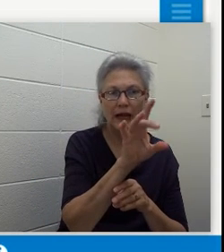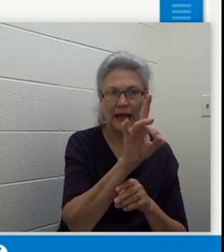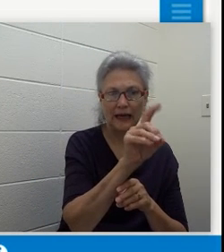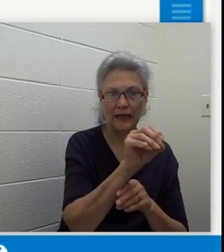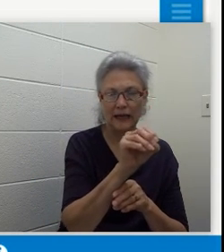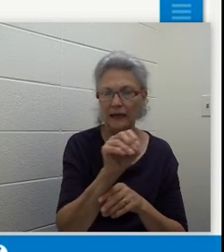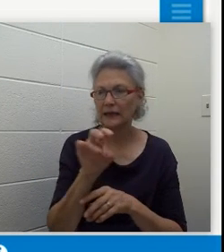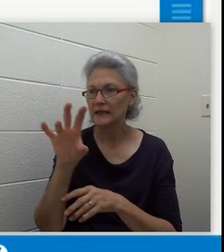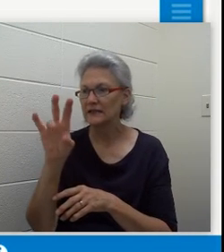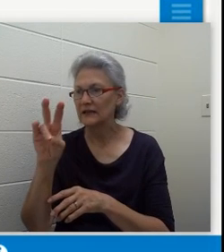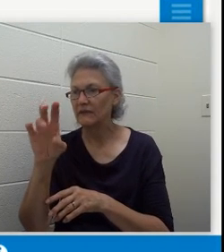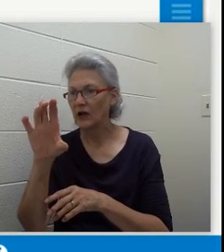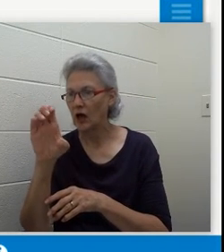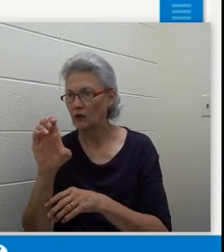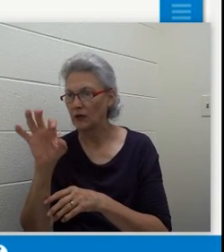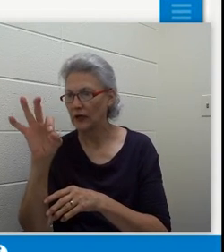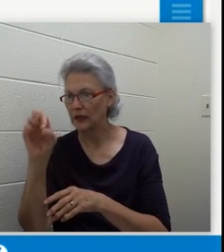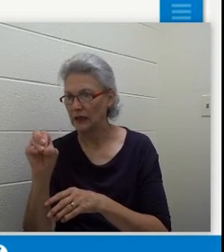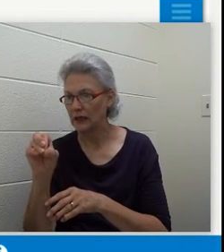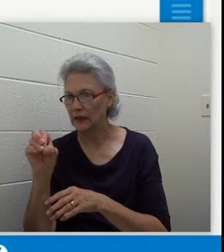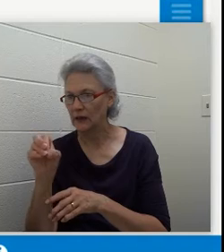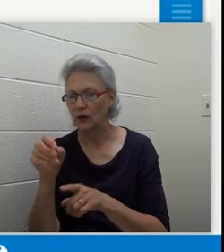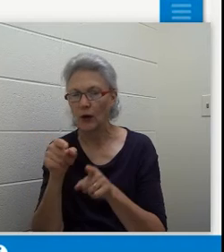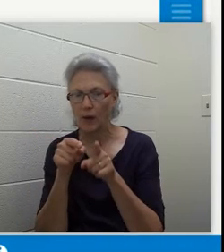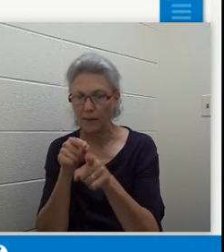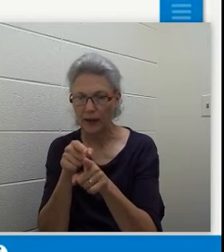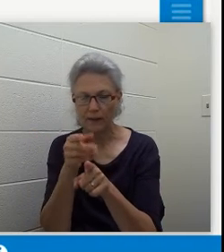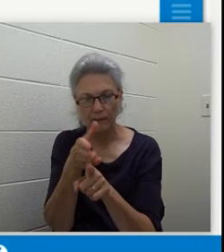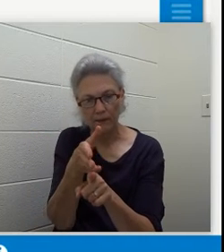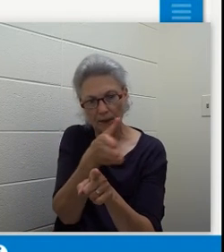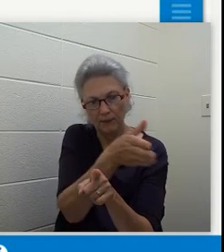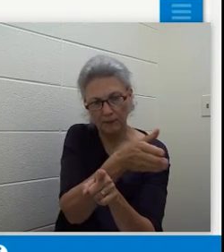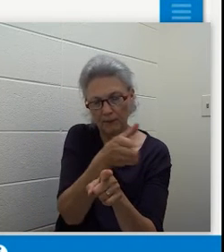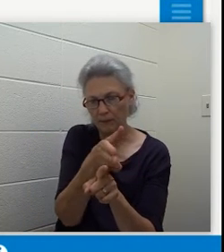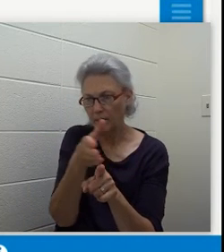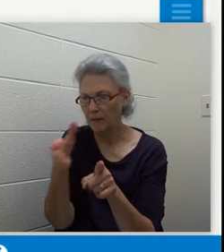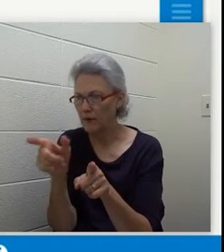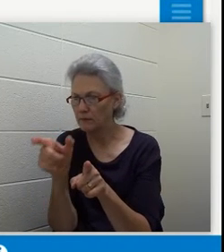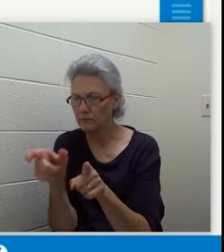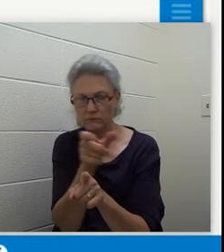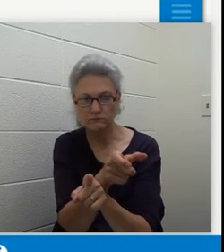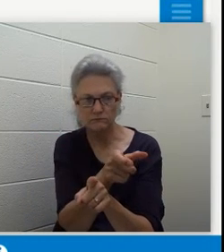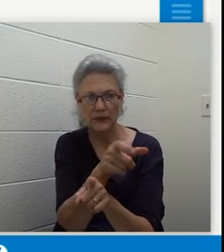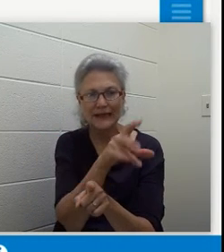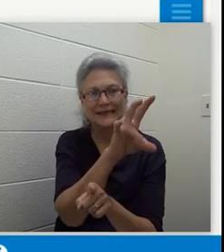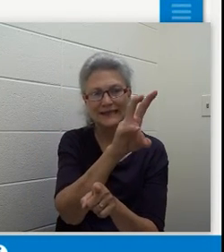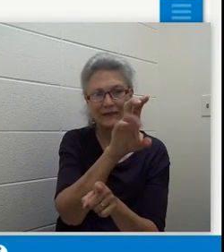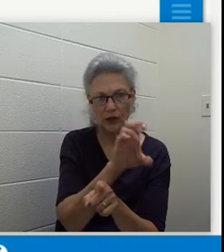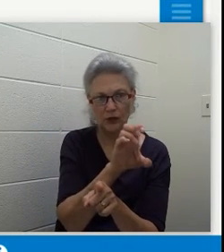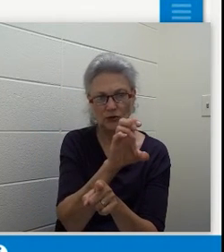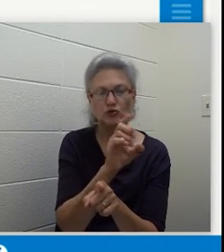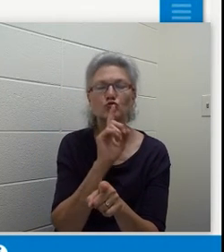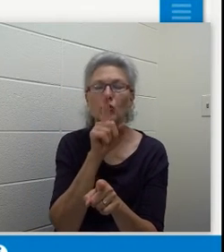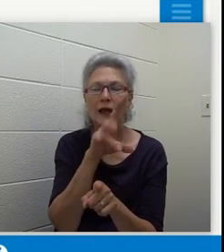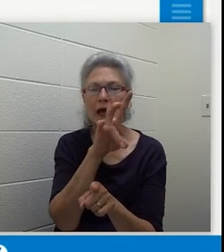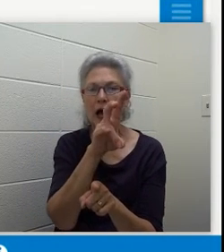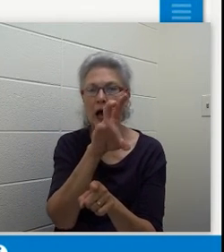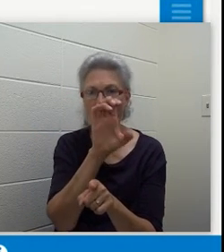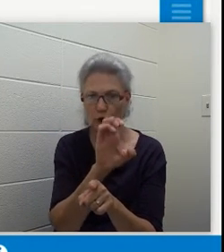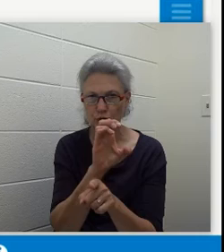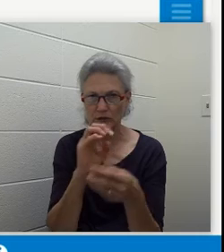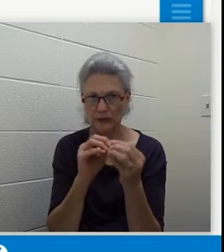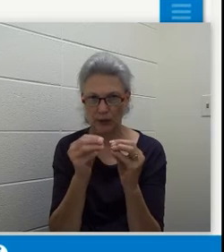and 790. We have to keep that 700s in there because this is actually a hundreds number. We're just